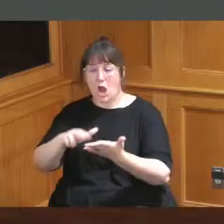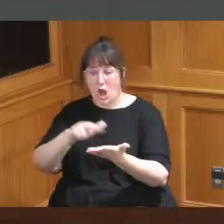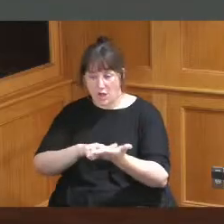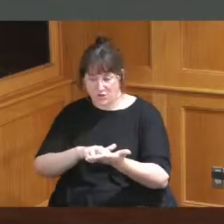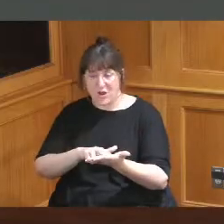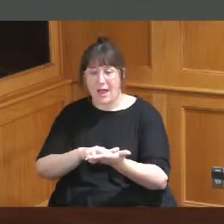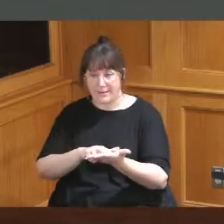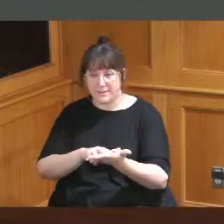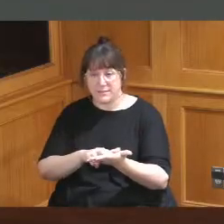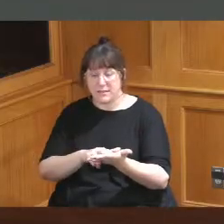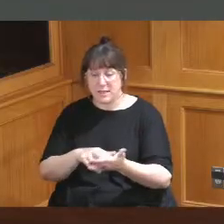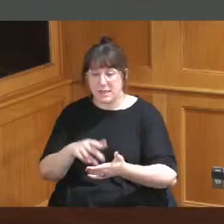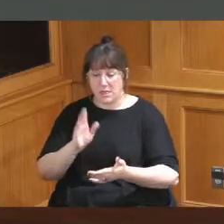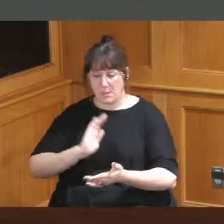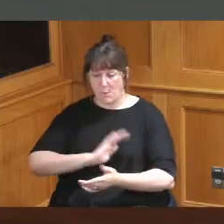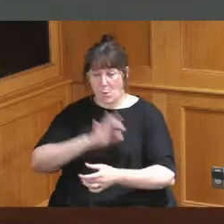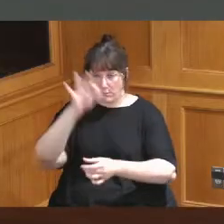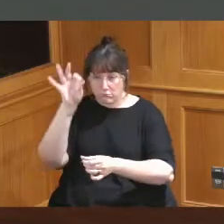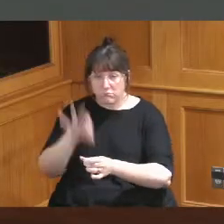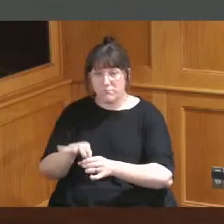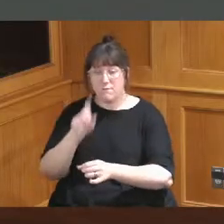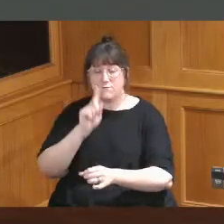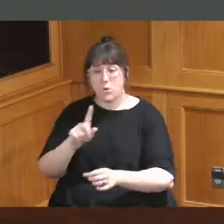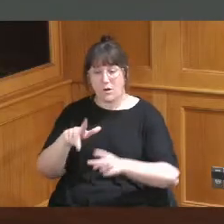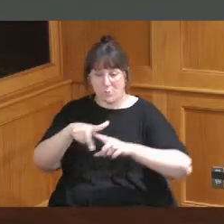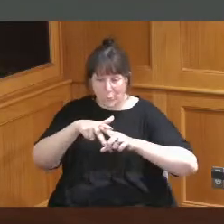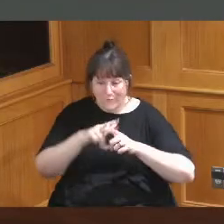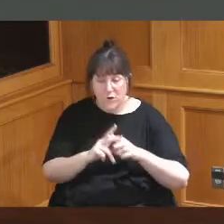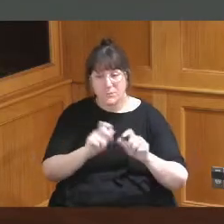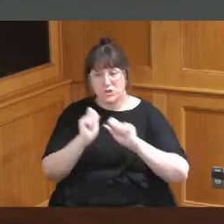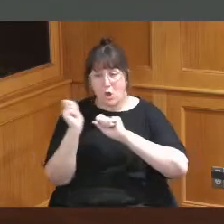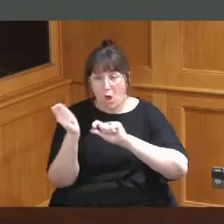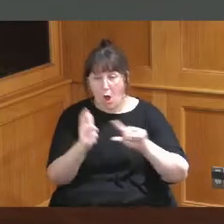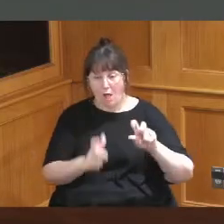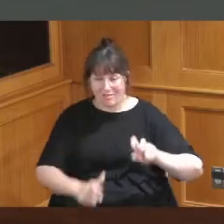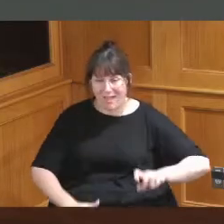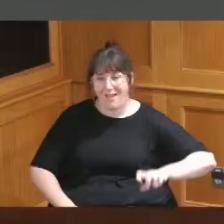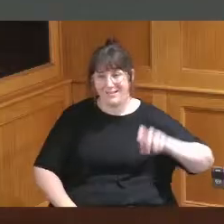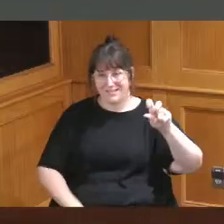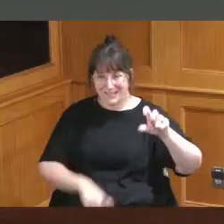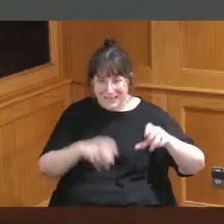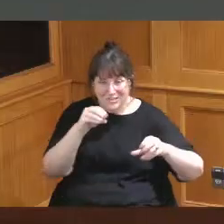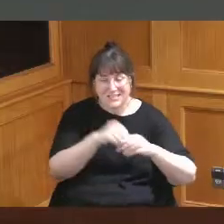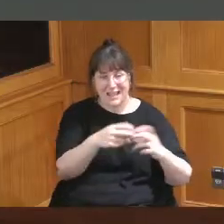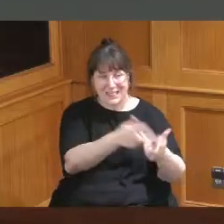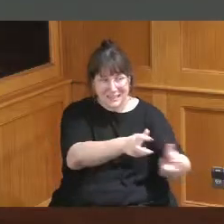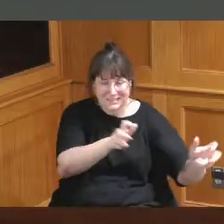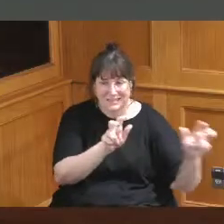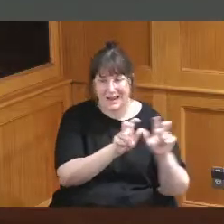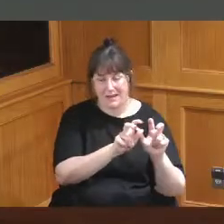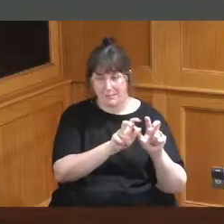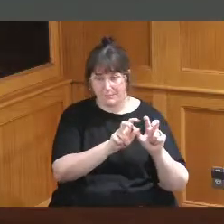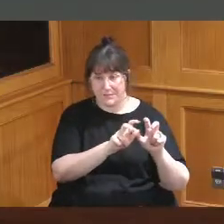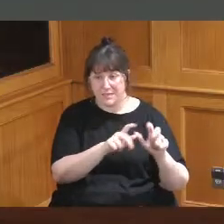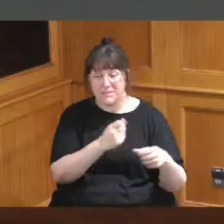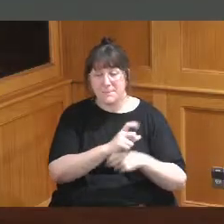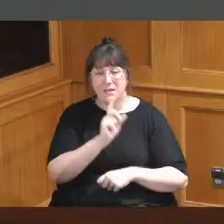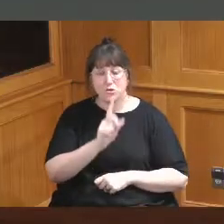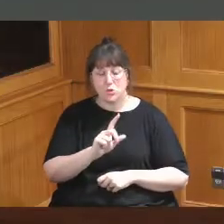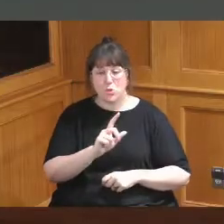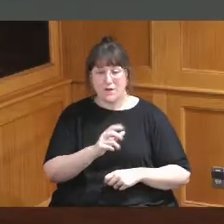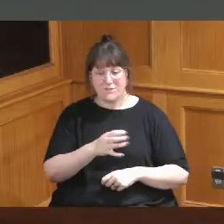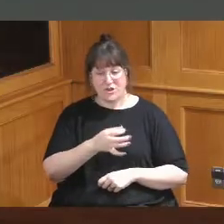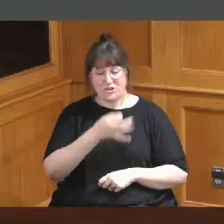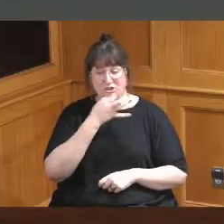that the board voted on to refurbish all of the escalators in the stadium, make sure that for the upcoming season, for the